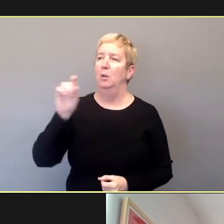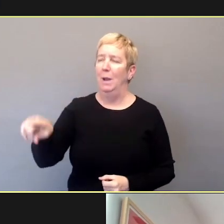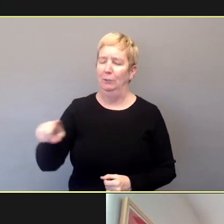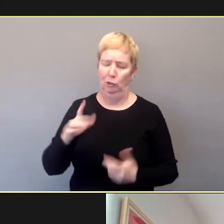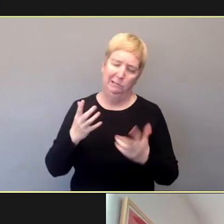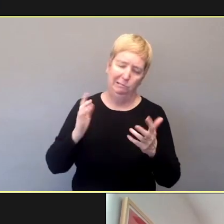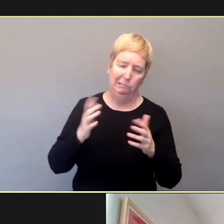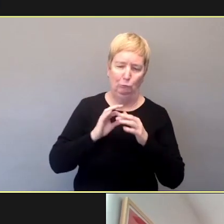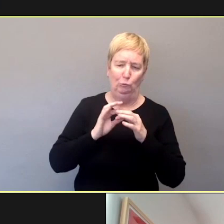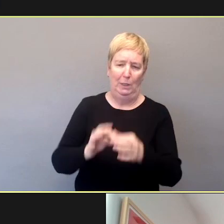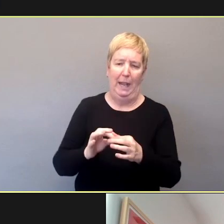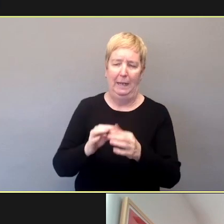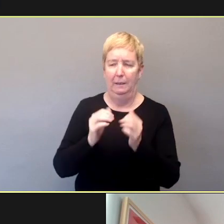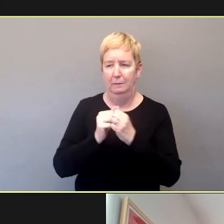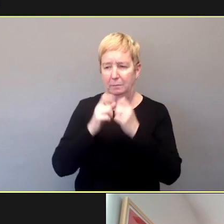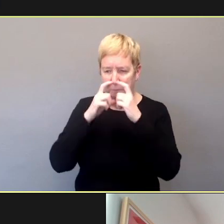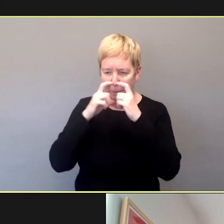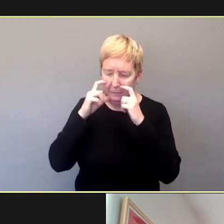but not